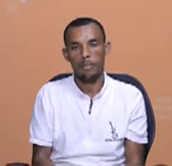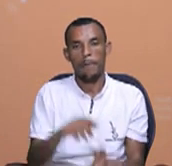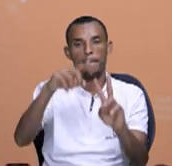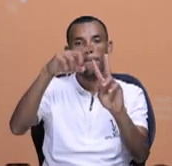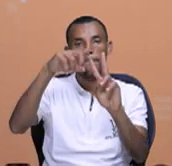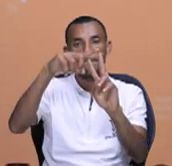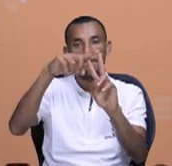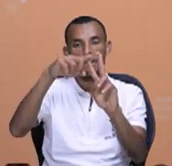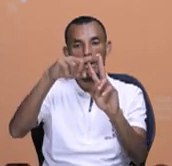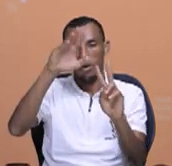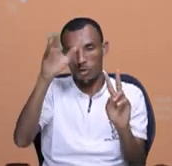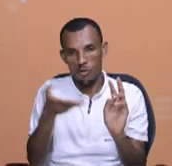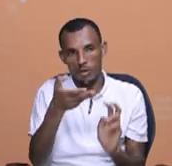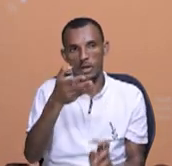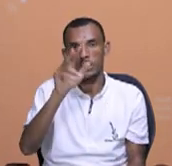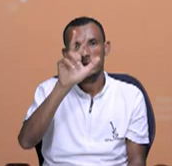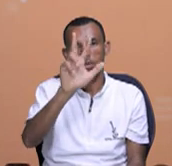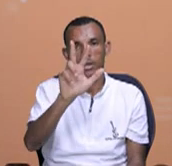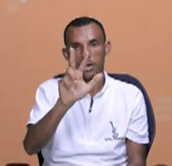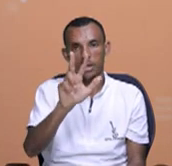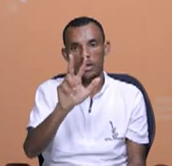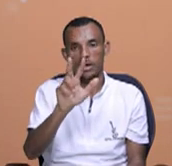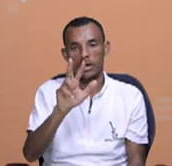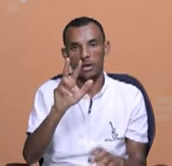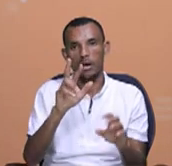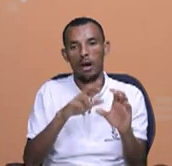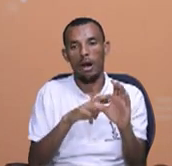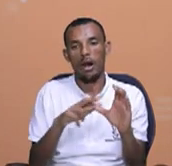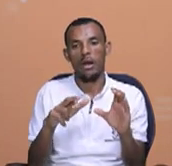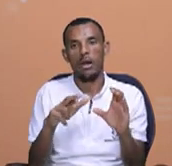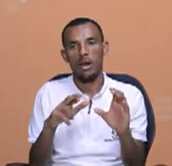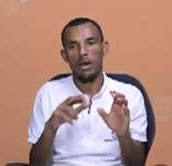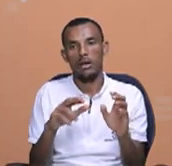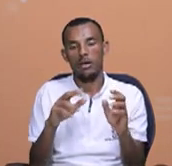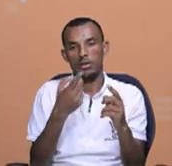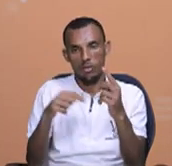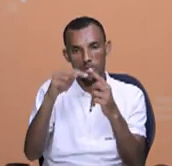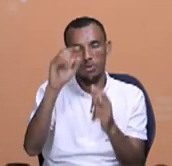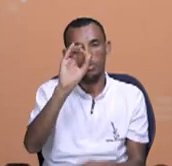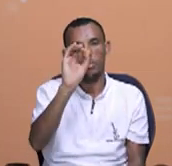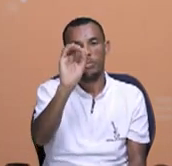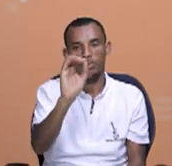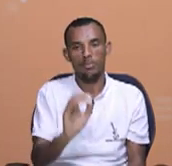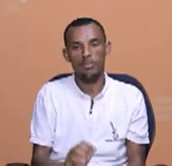pi over 3 rad to degree.